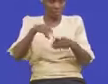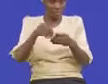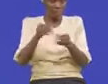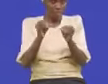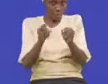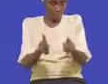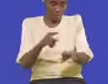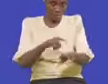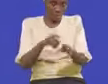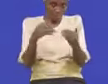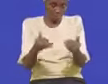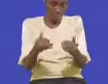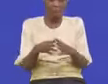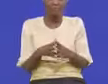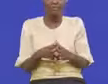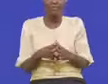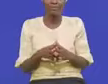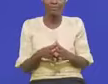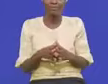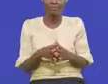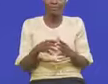Ta manɔ mɔnu kpɔkpɔ.